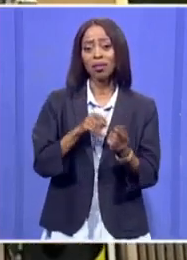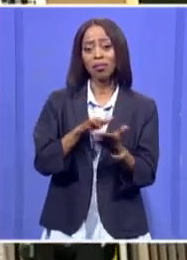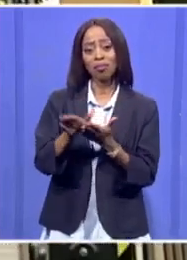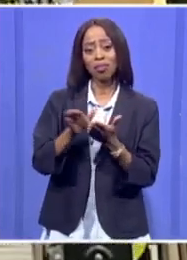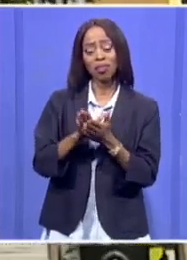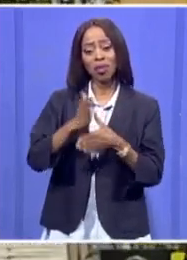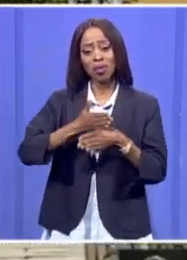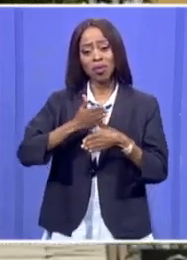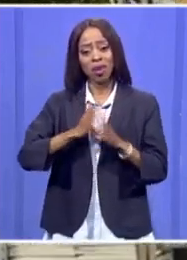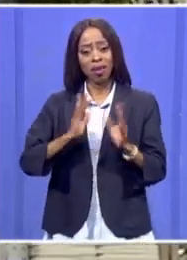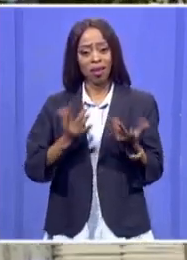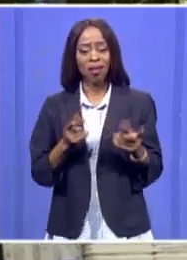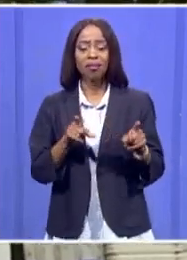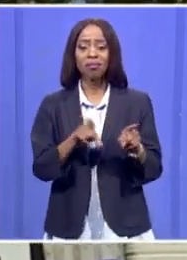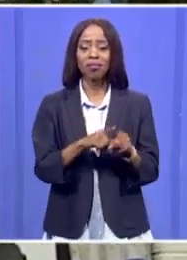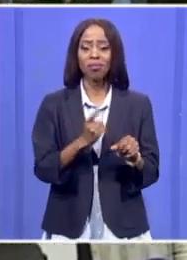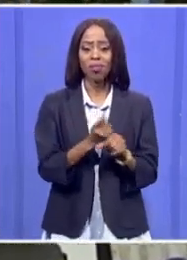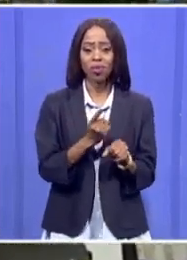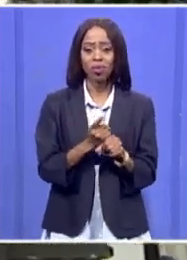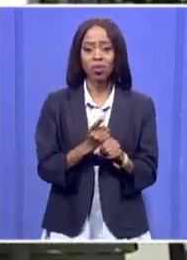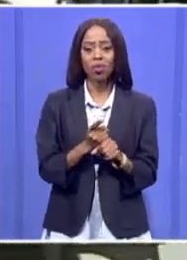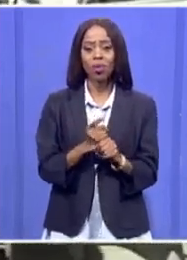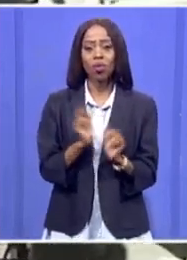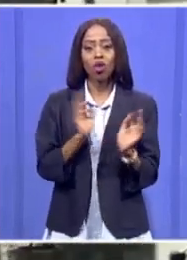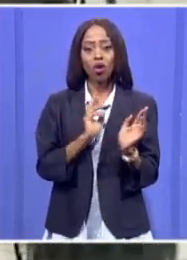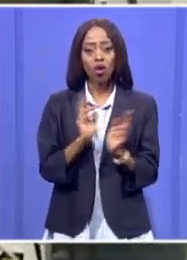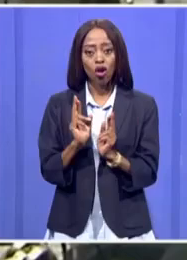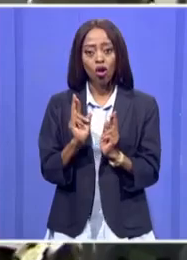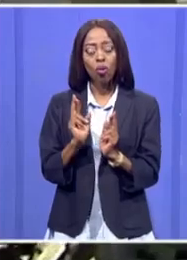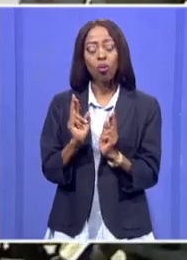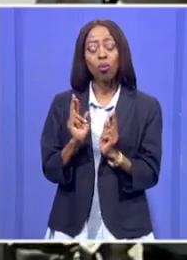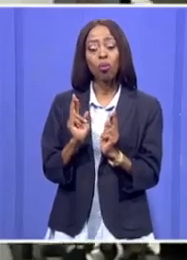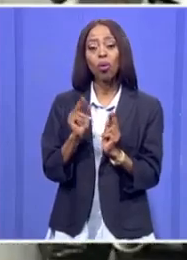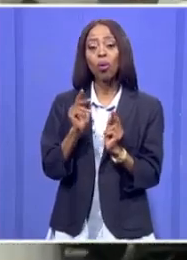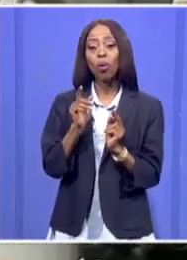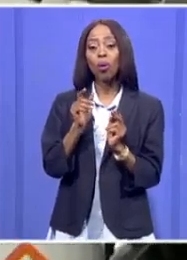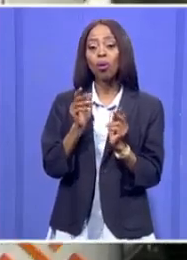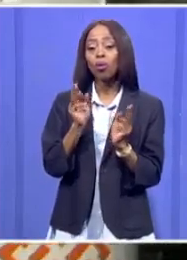works, and we hope that our viewers can stick around for that one. Naledi?